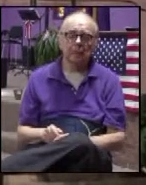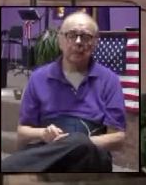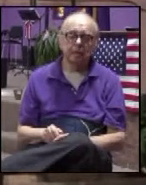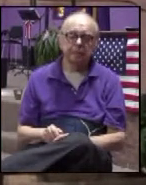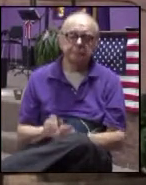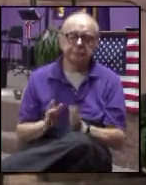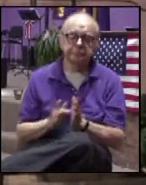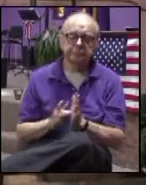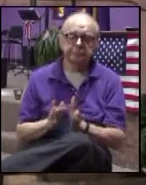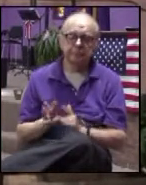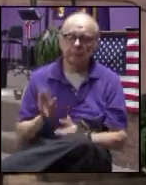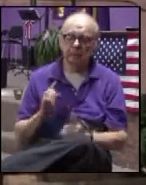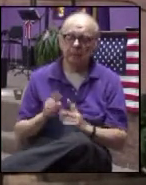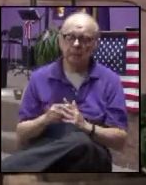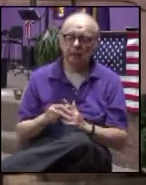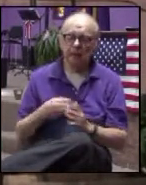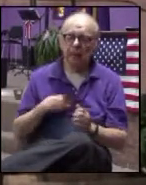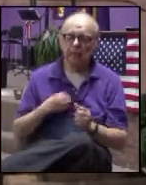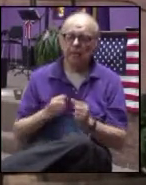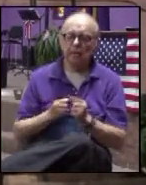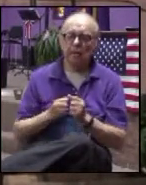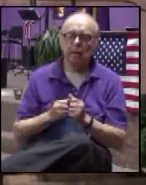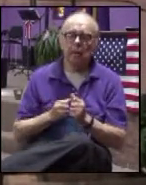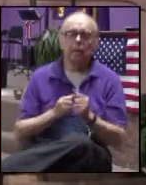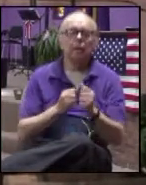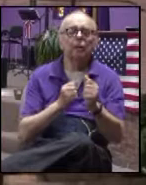he began to have some followers.